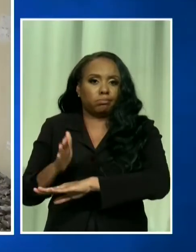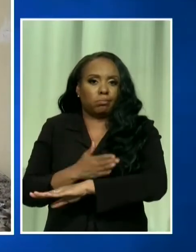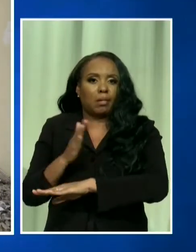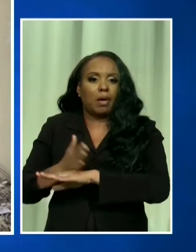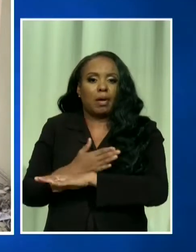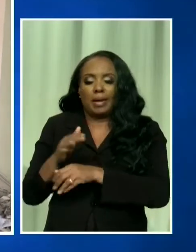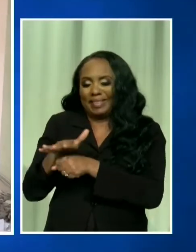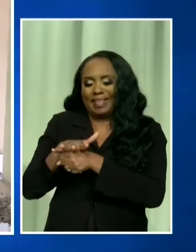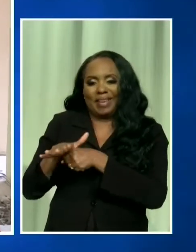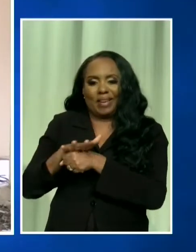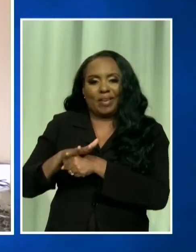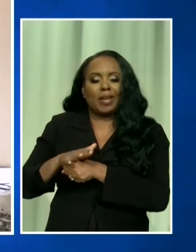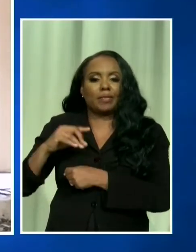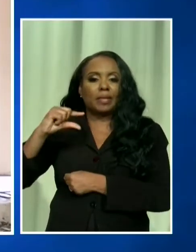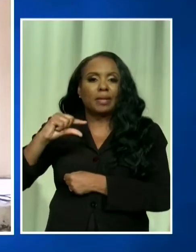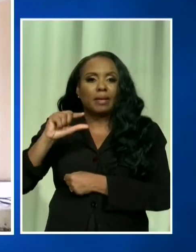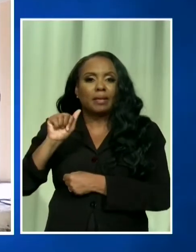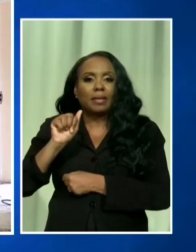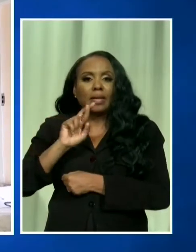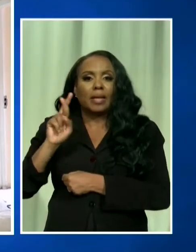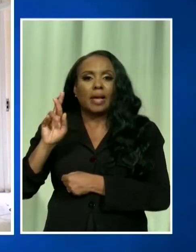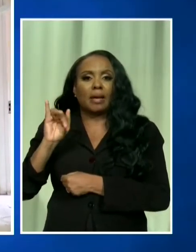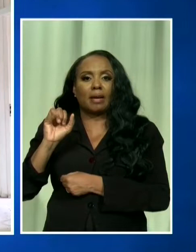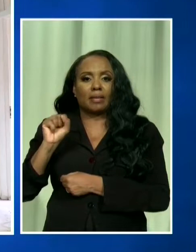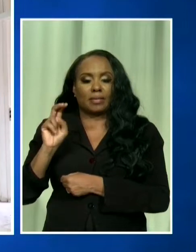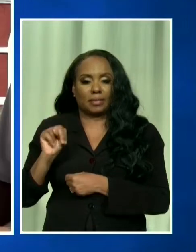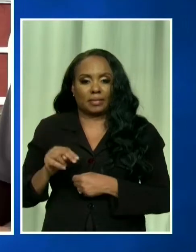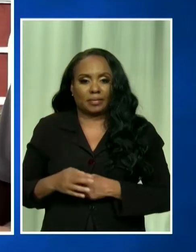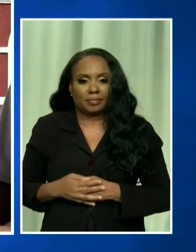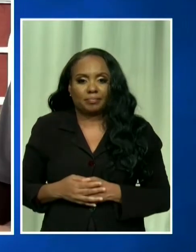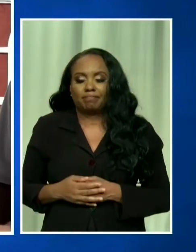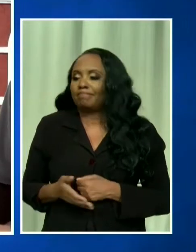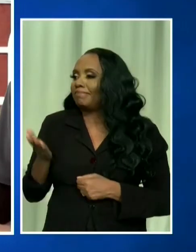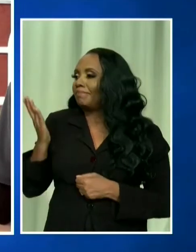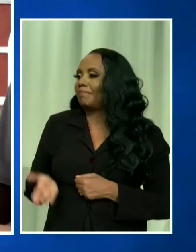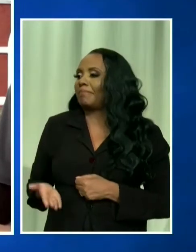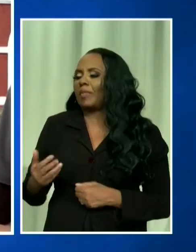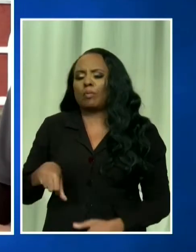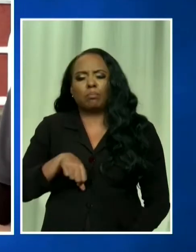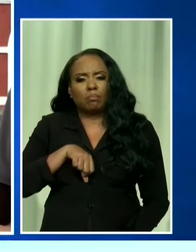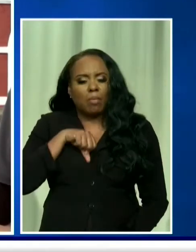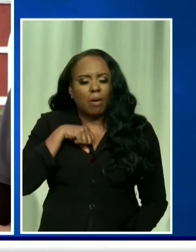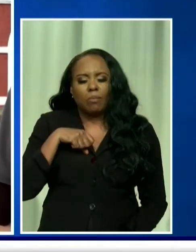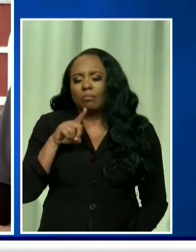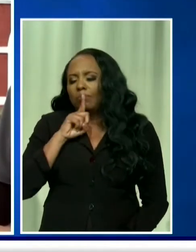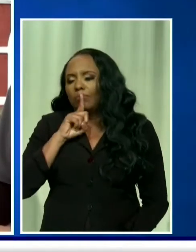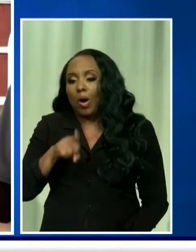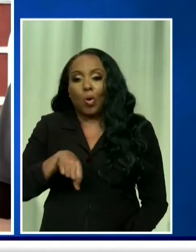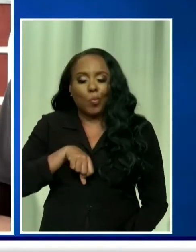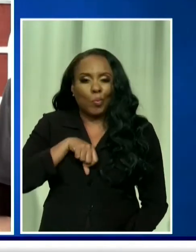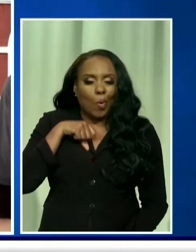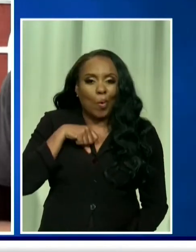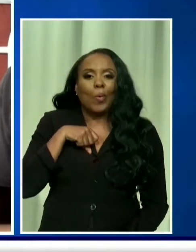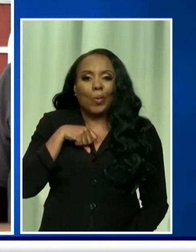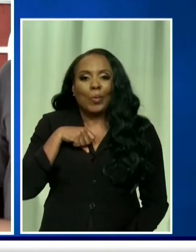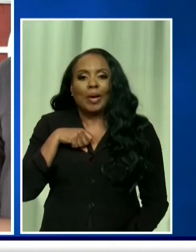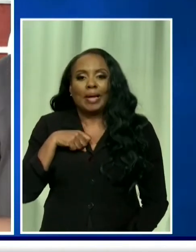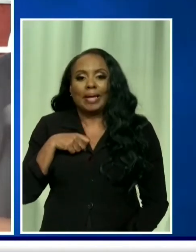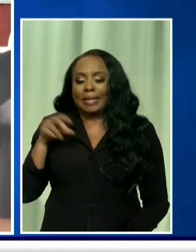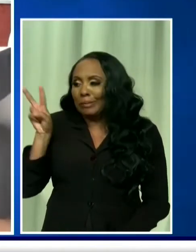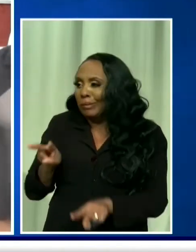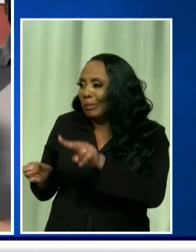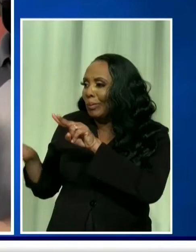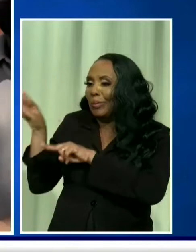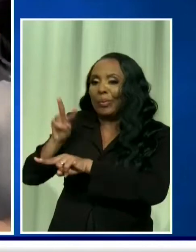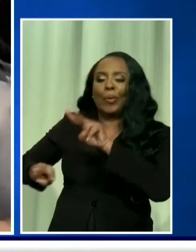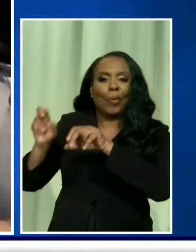work in the historic Garrison area. I am so proud I am so proud at the work that the Planning